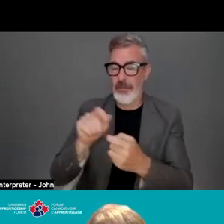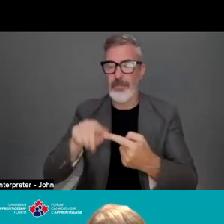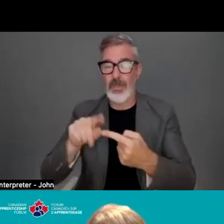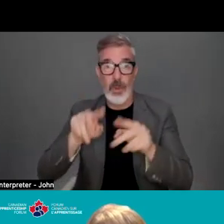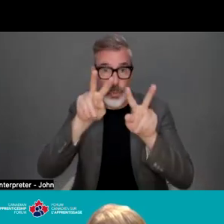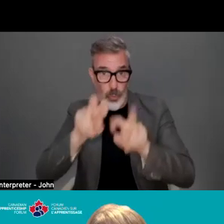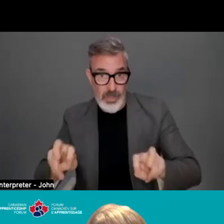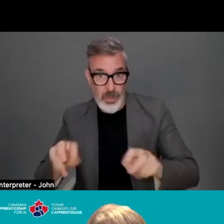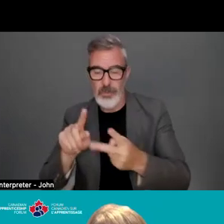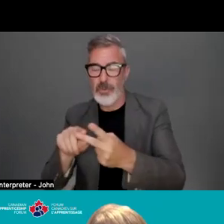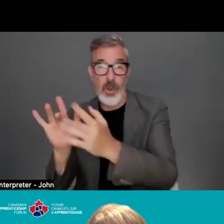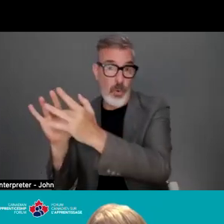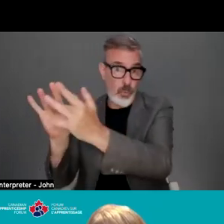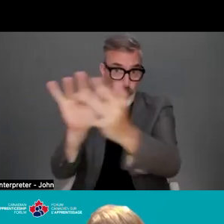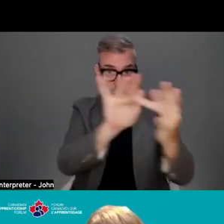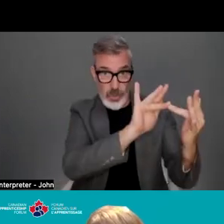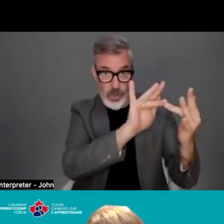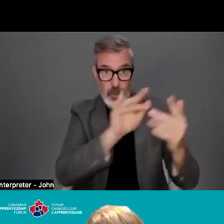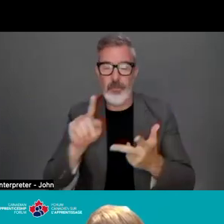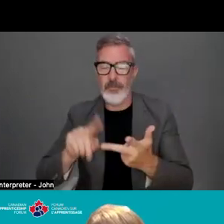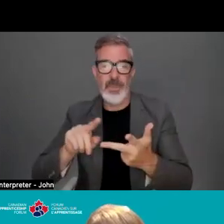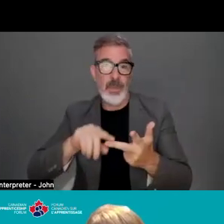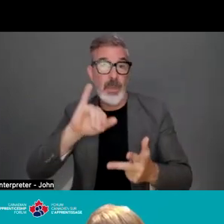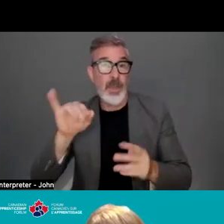justice, equity, diversity, and inclusion committee.